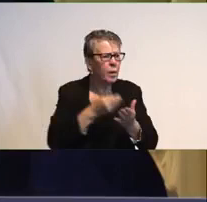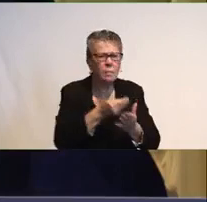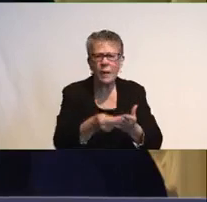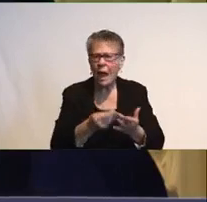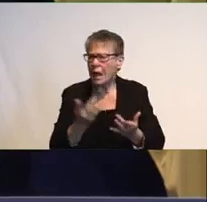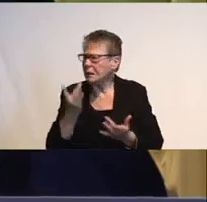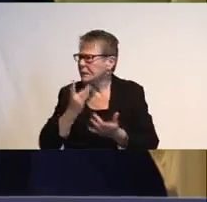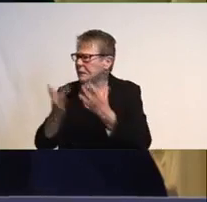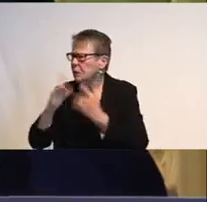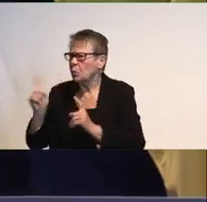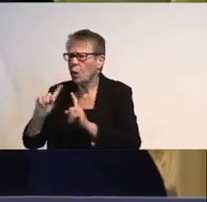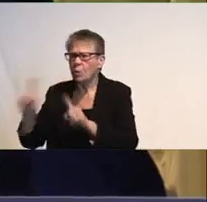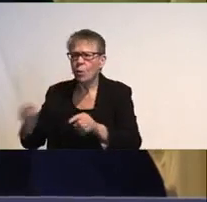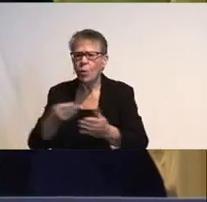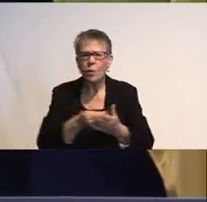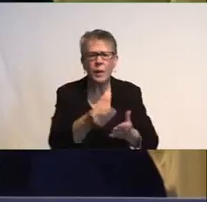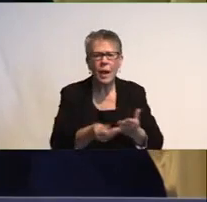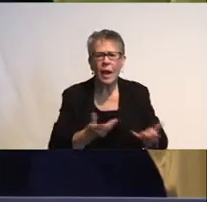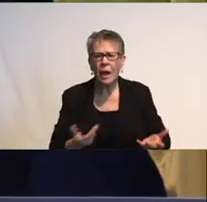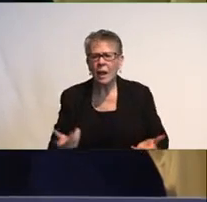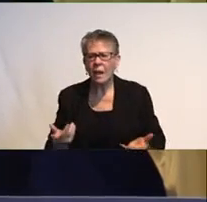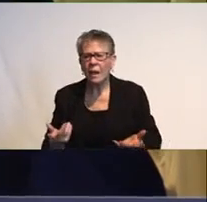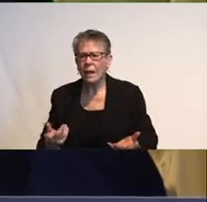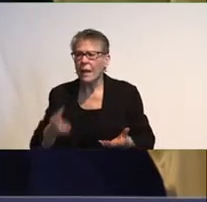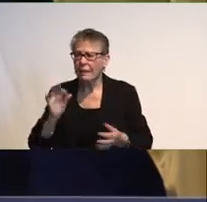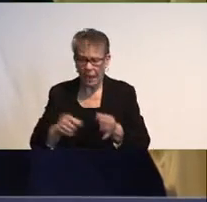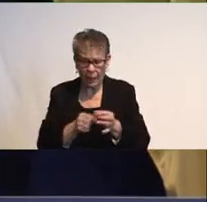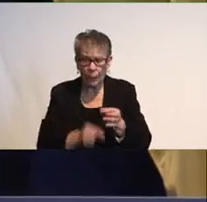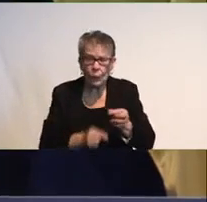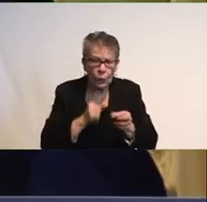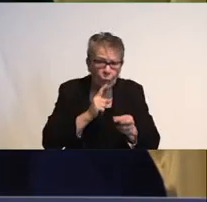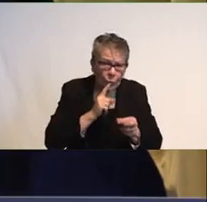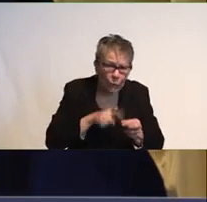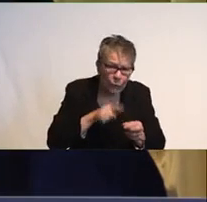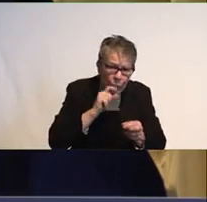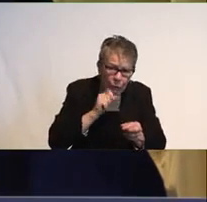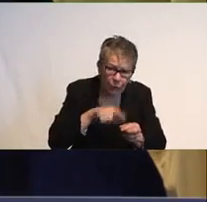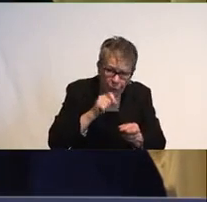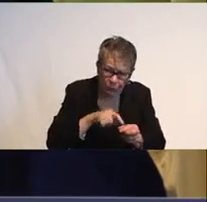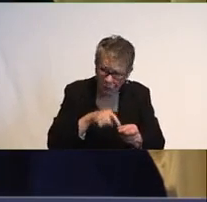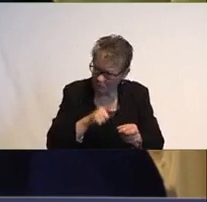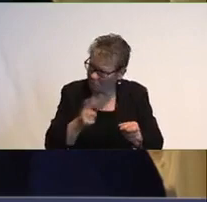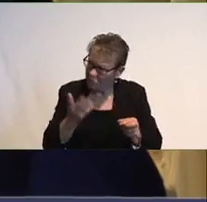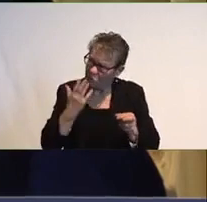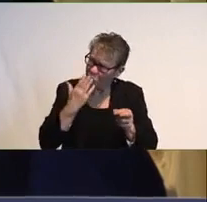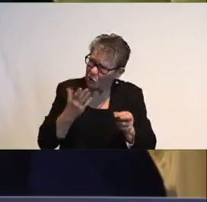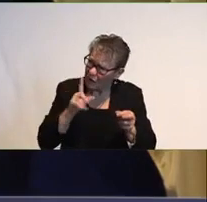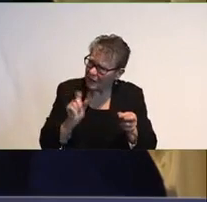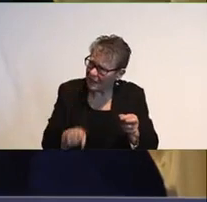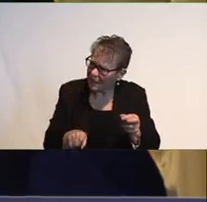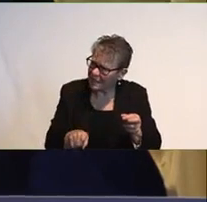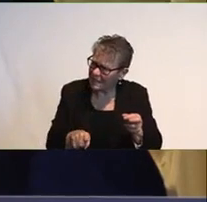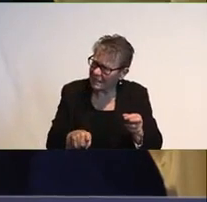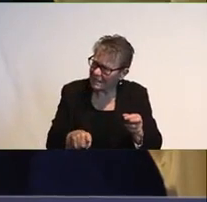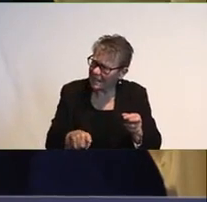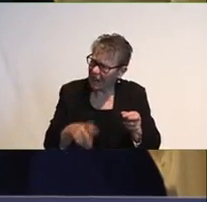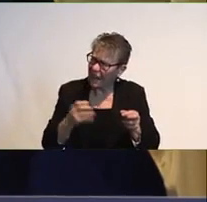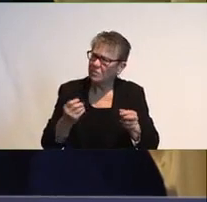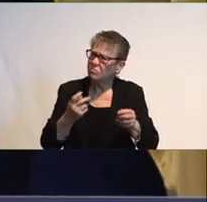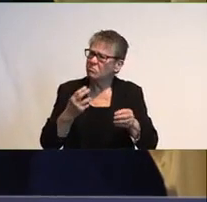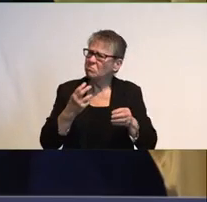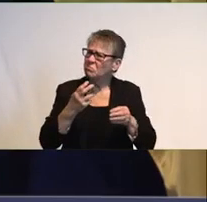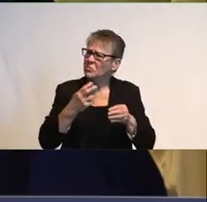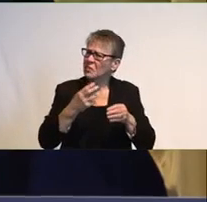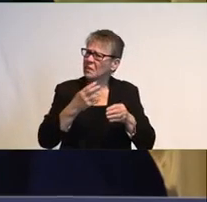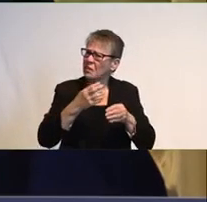how helpful is the saliva test, given how long it takes just to get it and the turnaround for results? Are you considering requiring